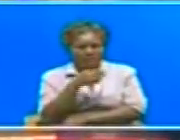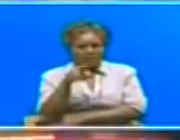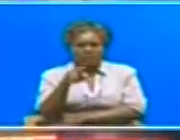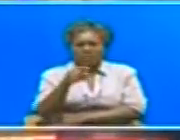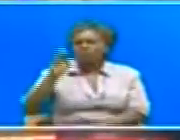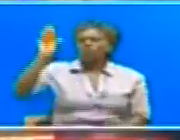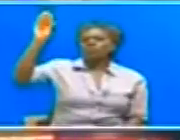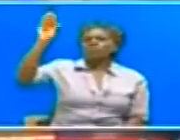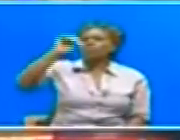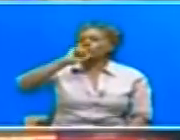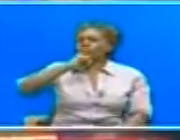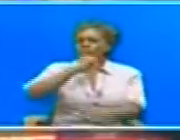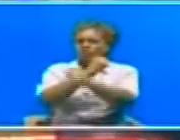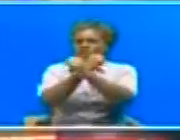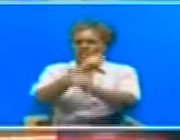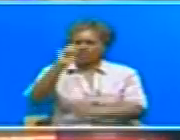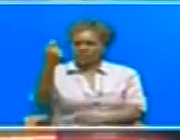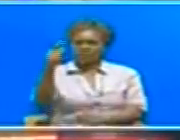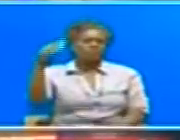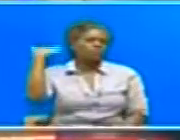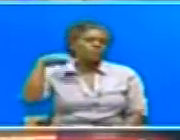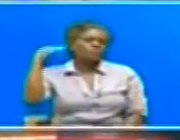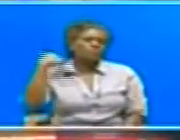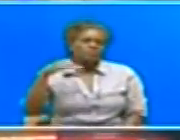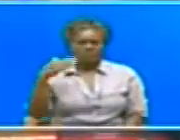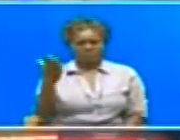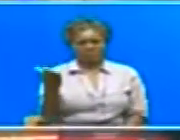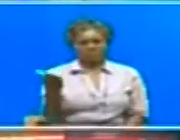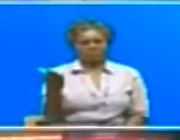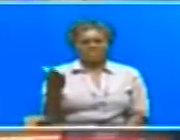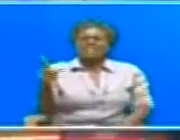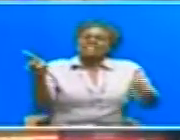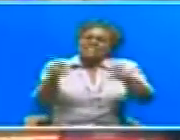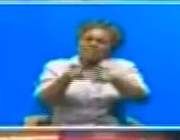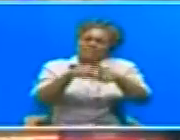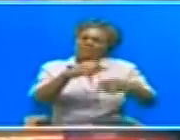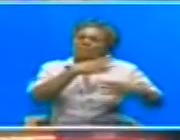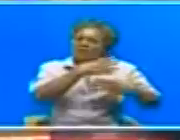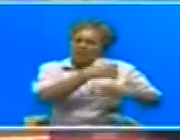to protect Kenyans, being called a criminal, a thug, by the same